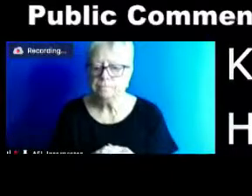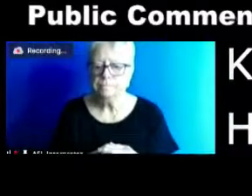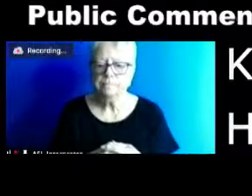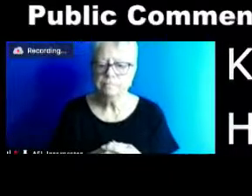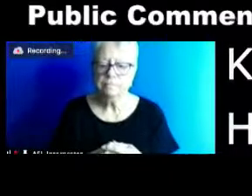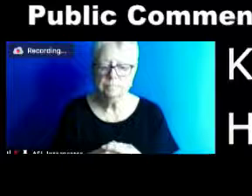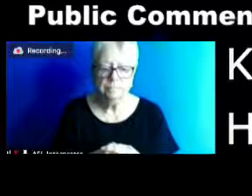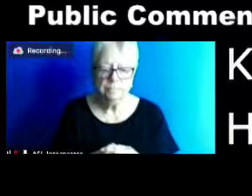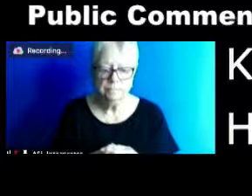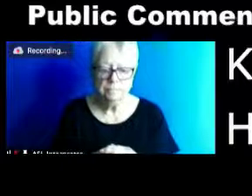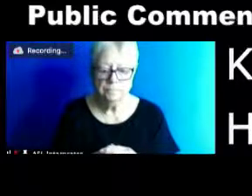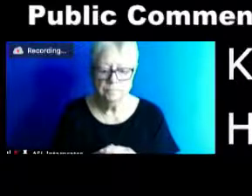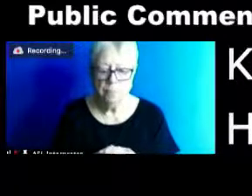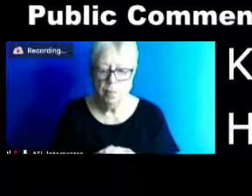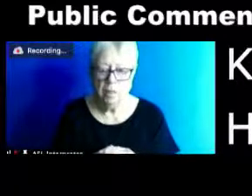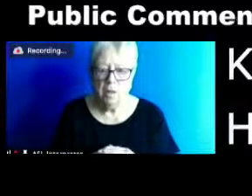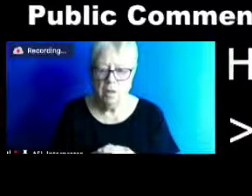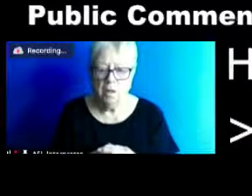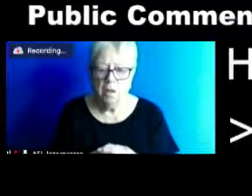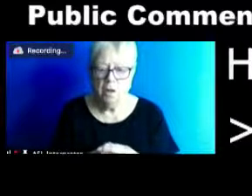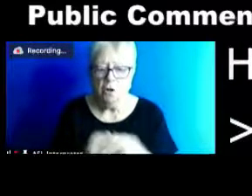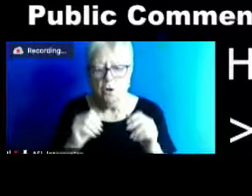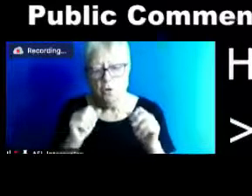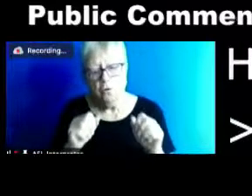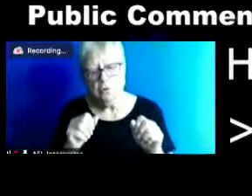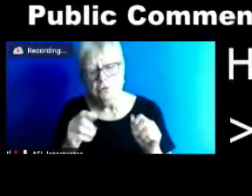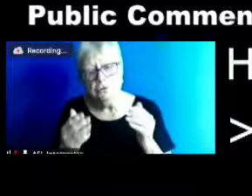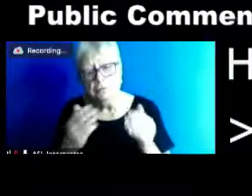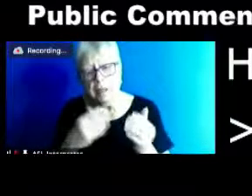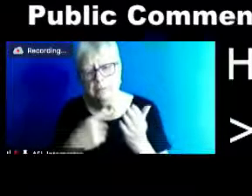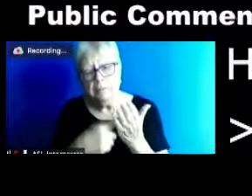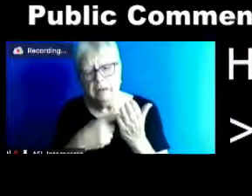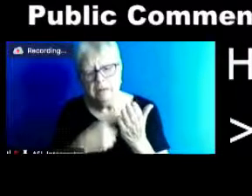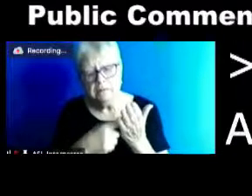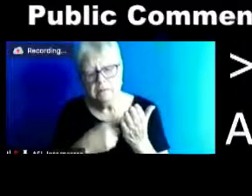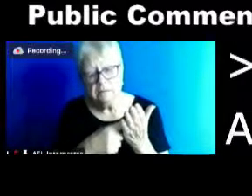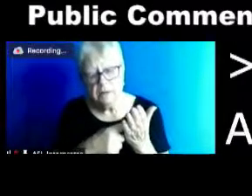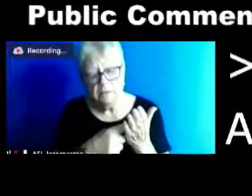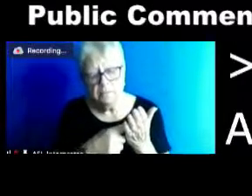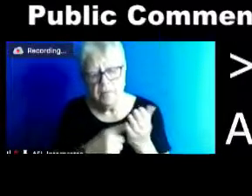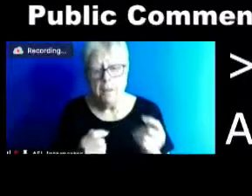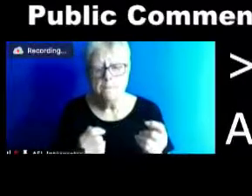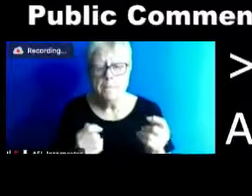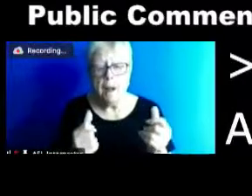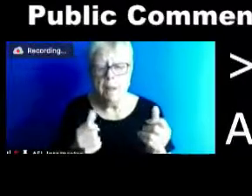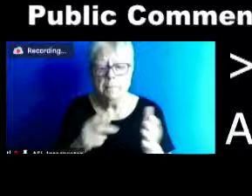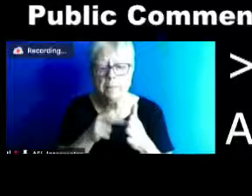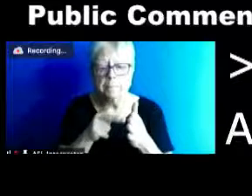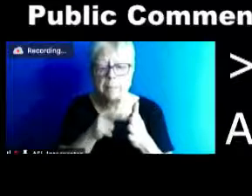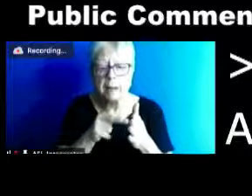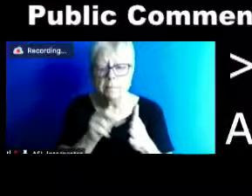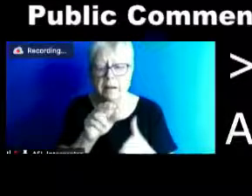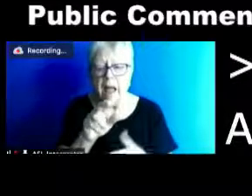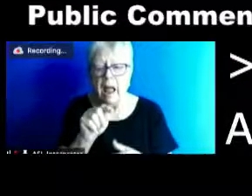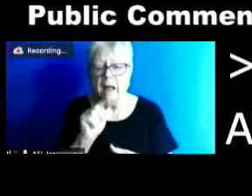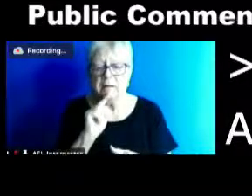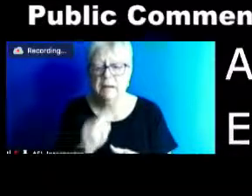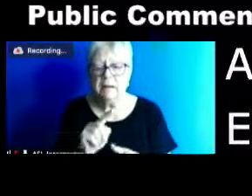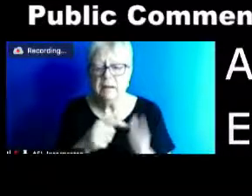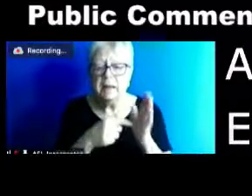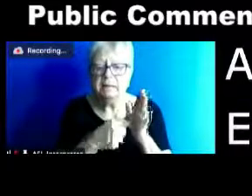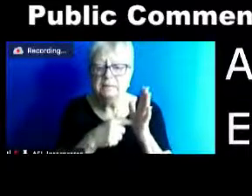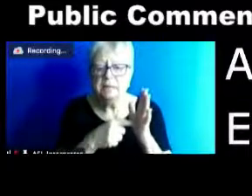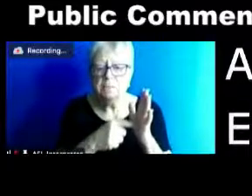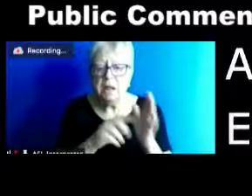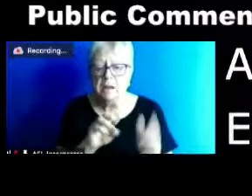Tim, I'm wondering, could you maybe address the Prompt Payment Act in Exhibit D3? The reason why